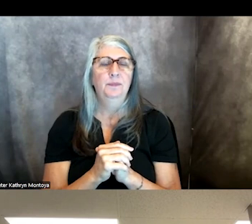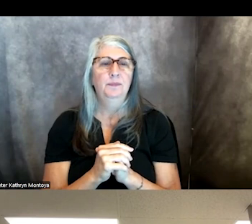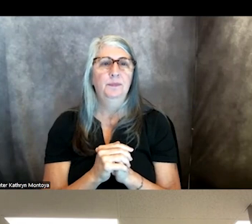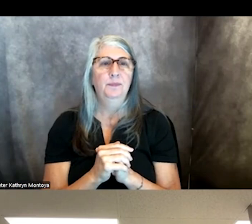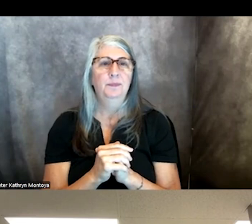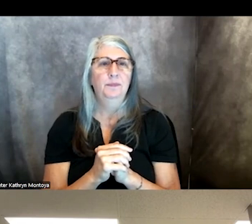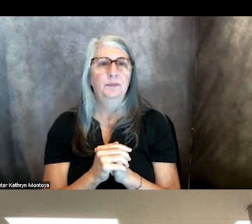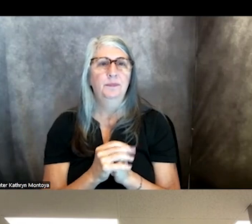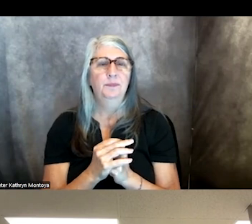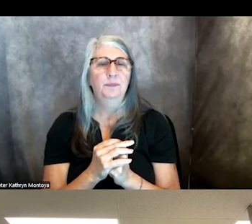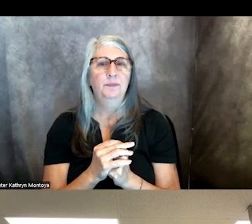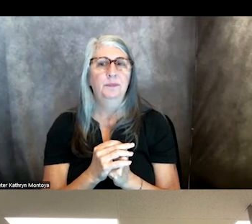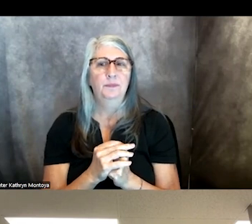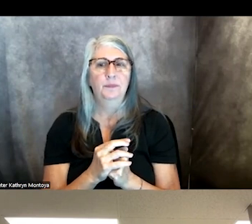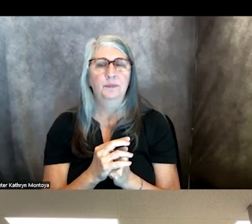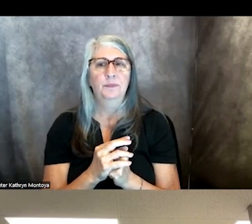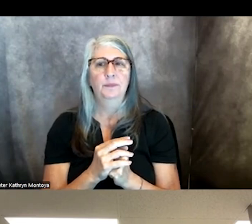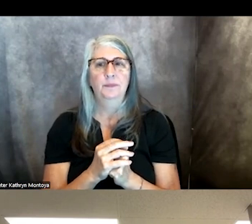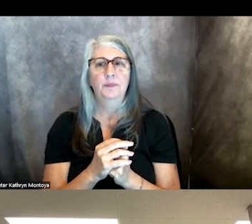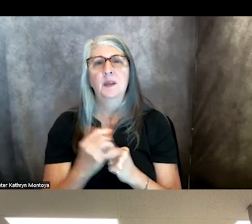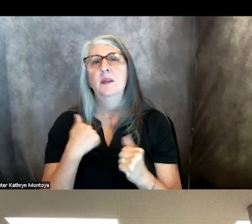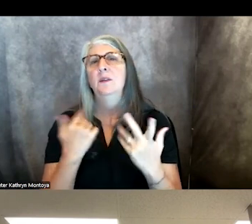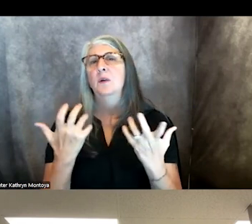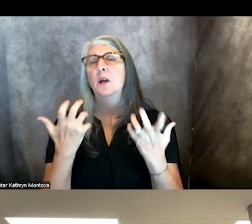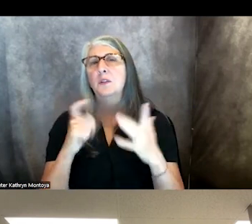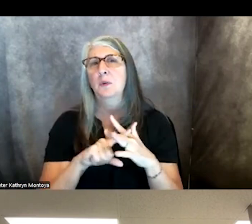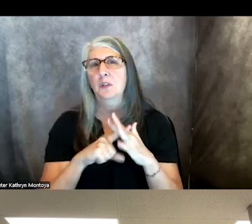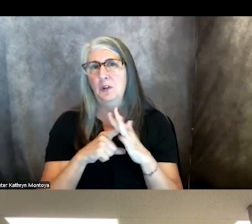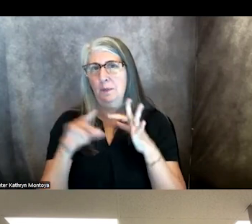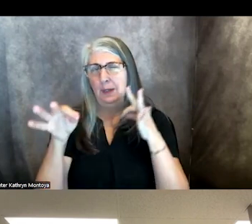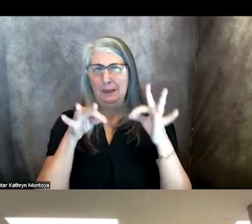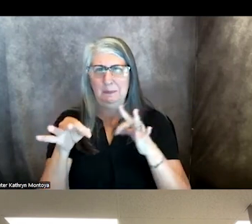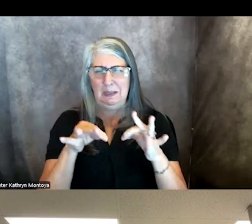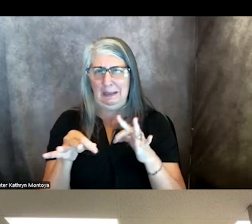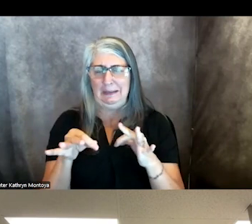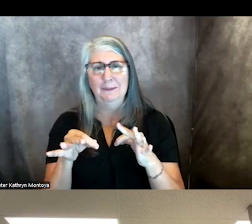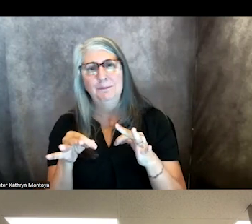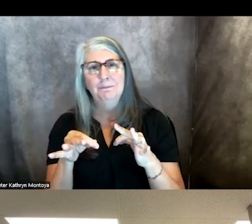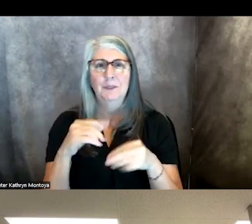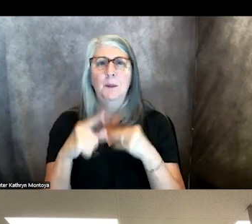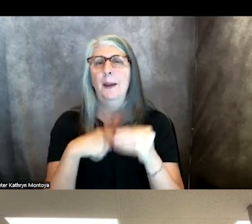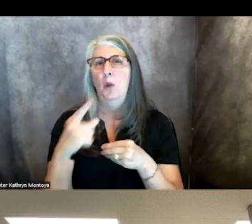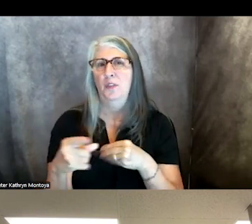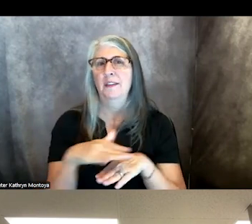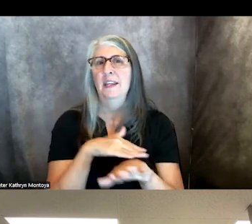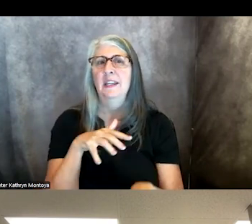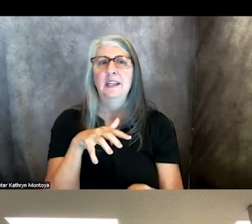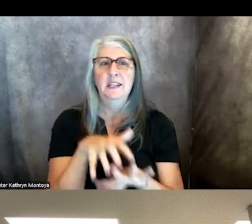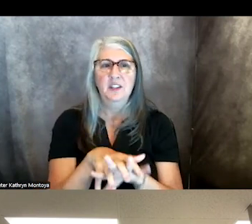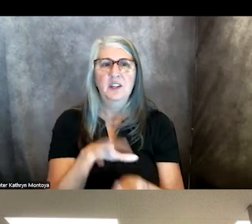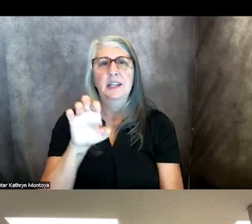And so I kind of want to start by explaining a little bit about this Indigenous ethos of